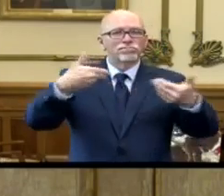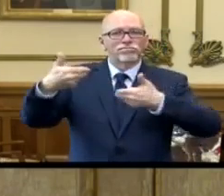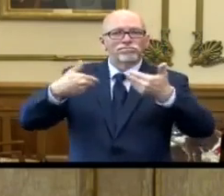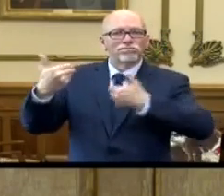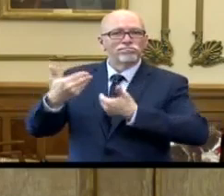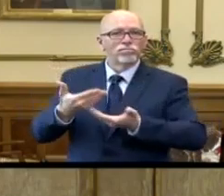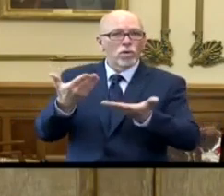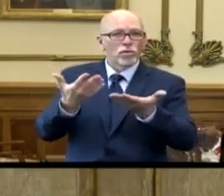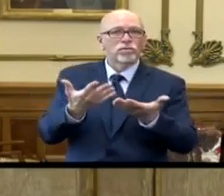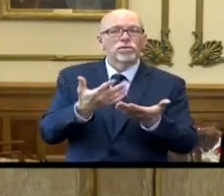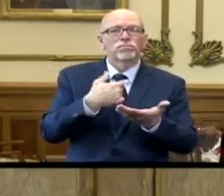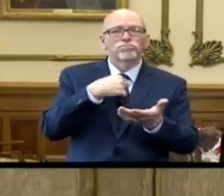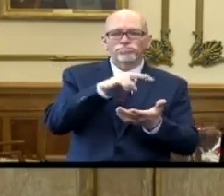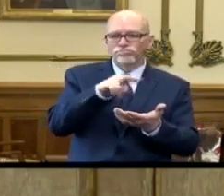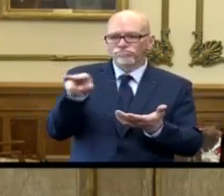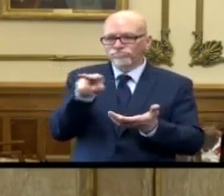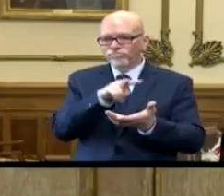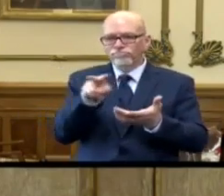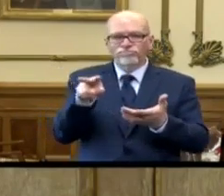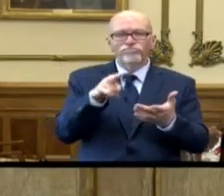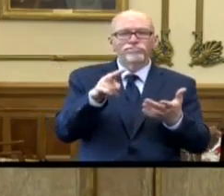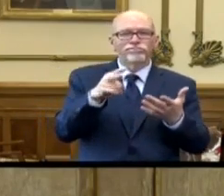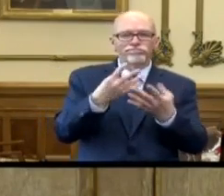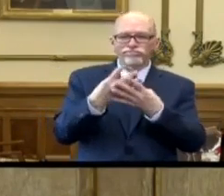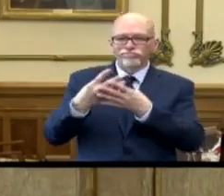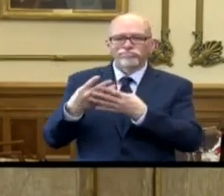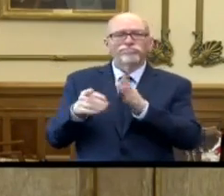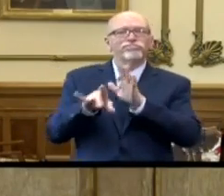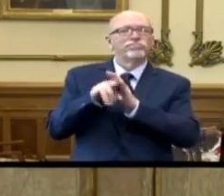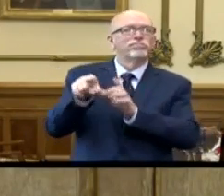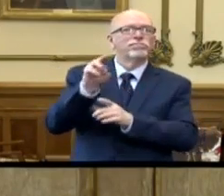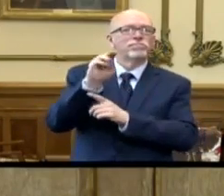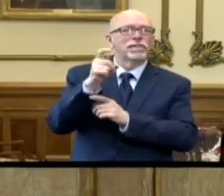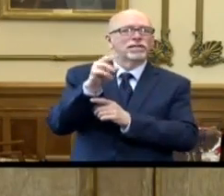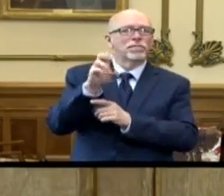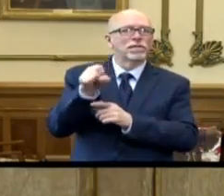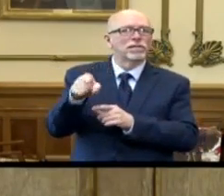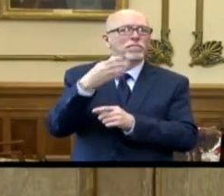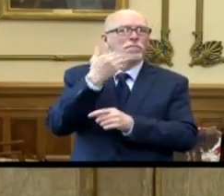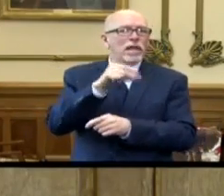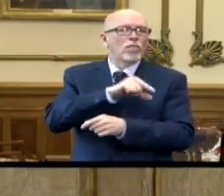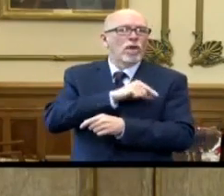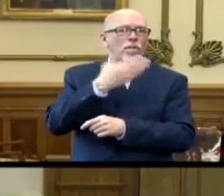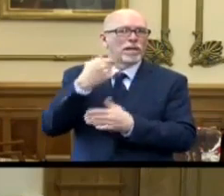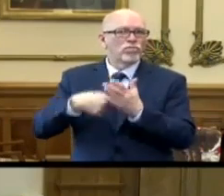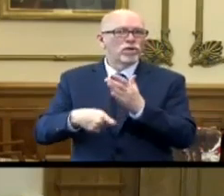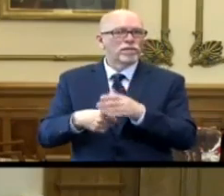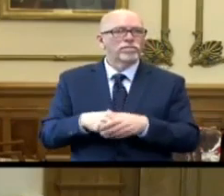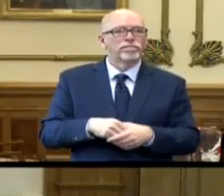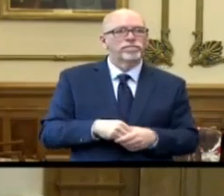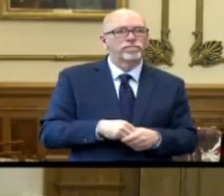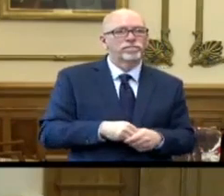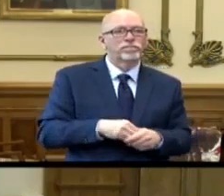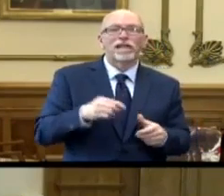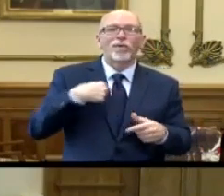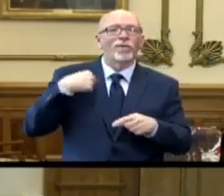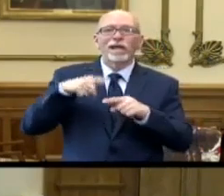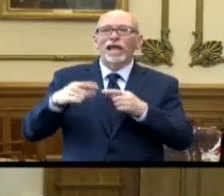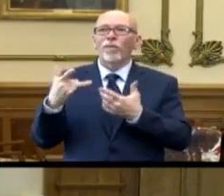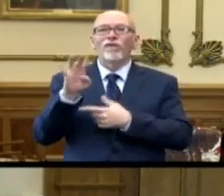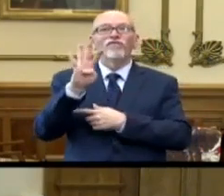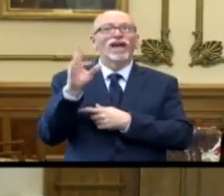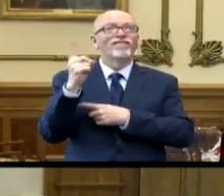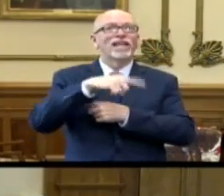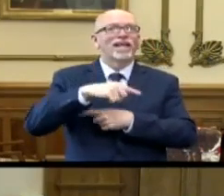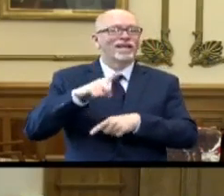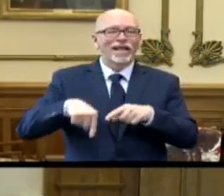proposals and decided that Maximus gave the best quality for the best price. And we didn't have 45 days to wait. No, we